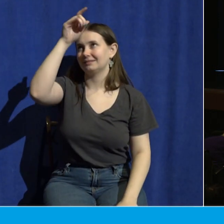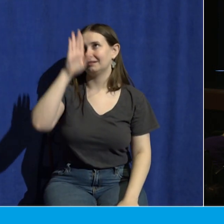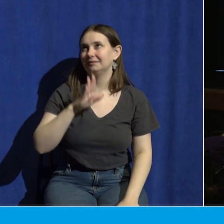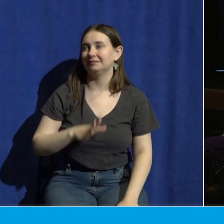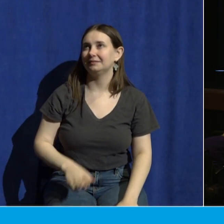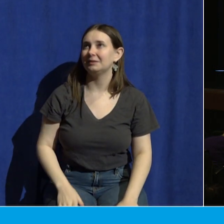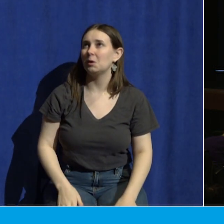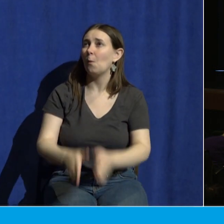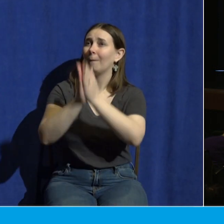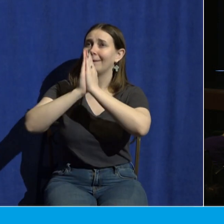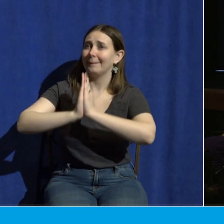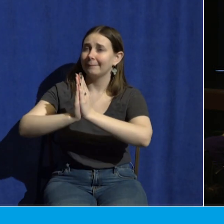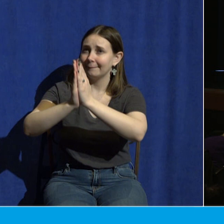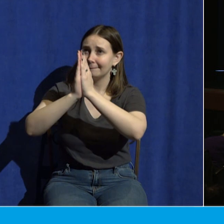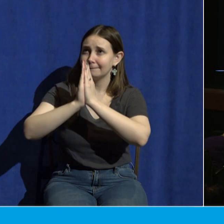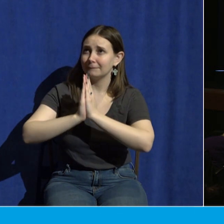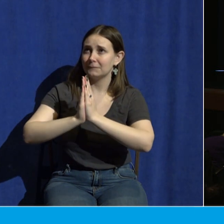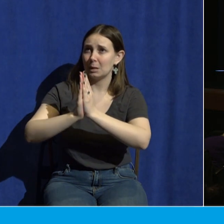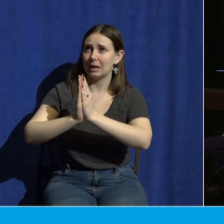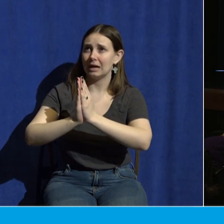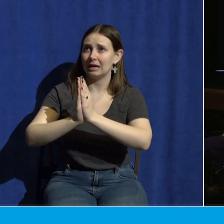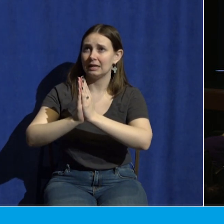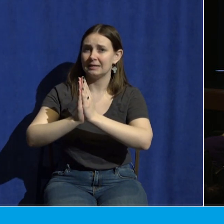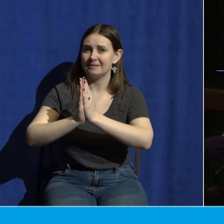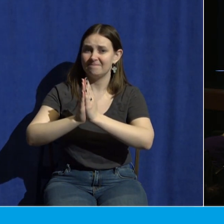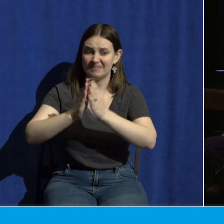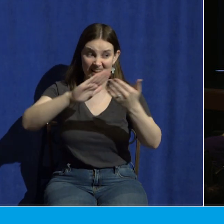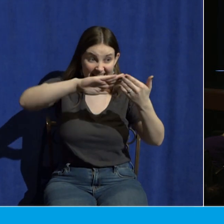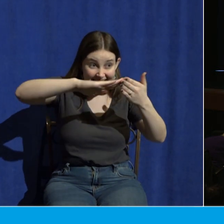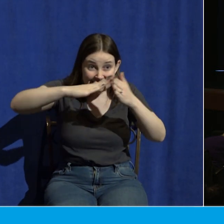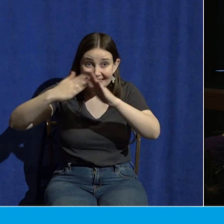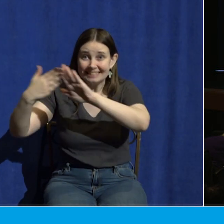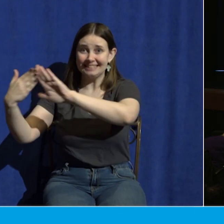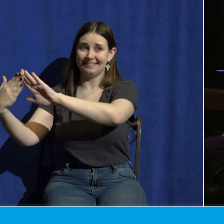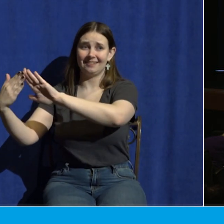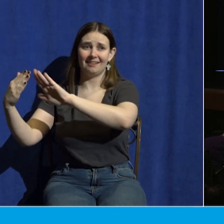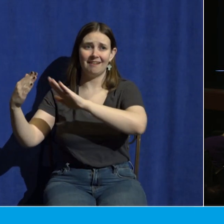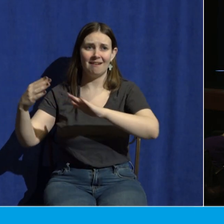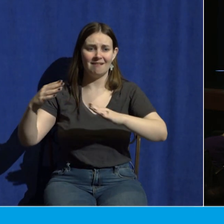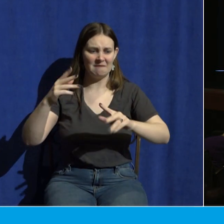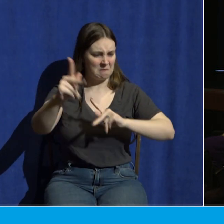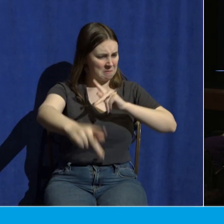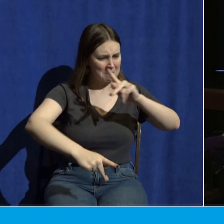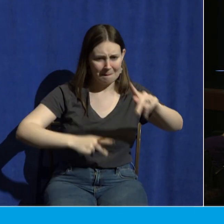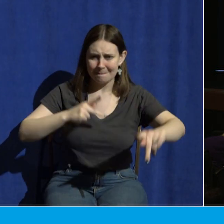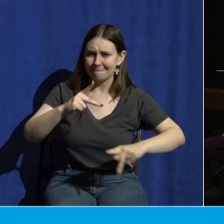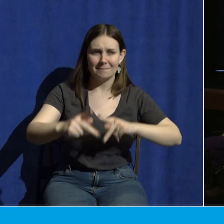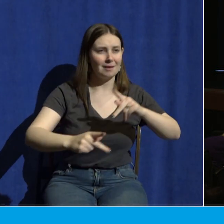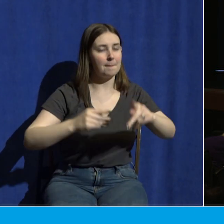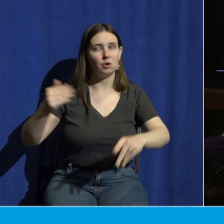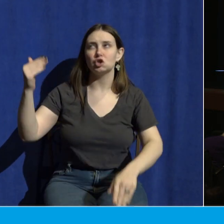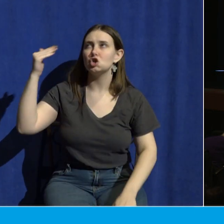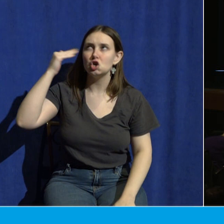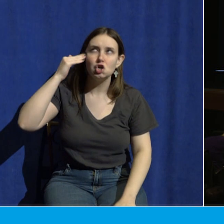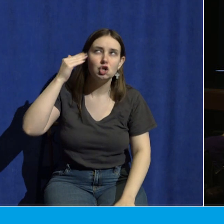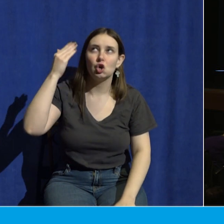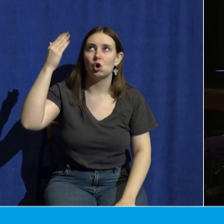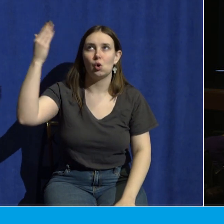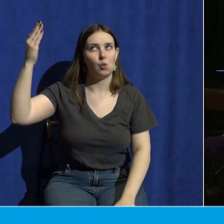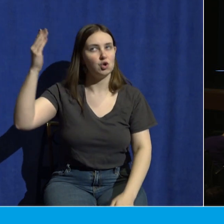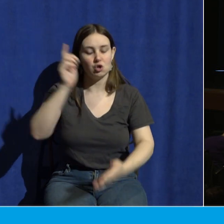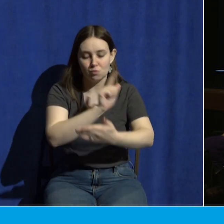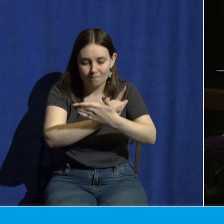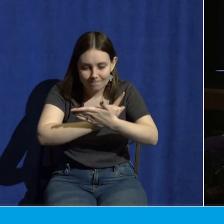God, we pray this across our city. We pray for multitudes of people to come to know you, Jesus, this